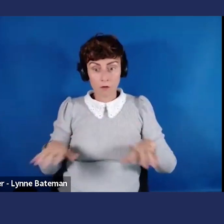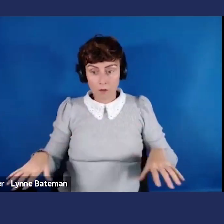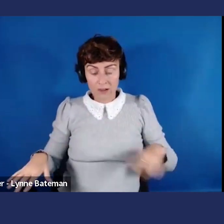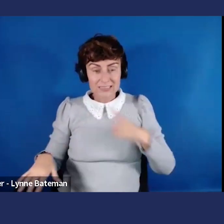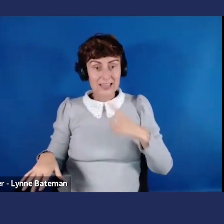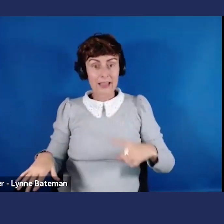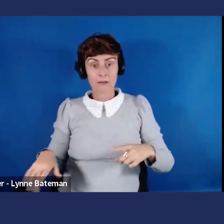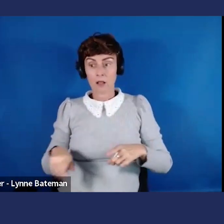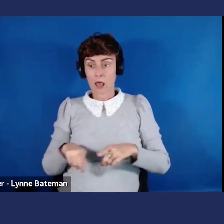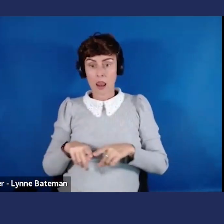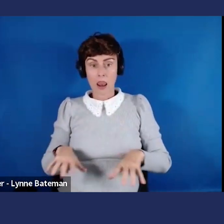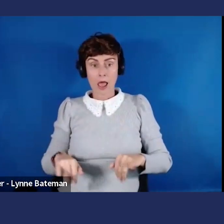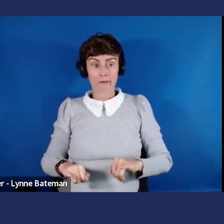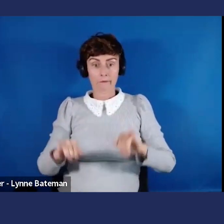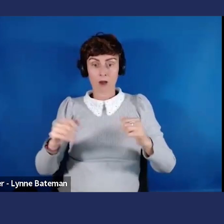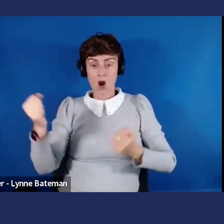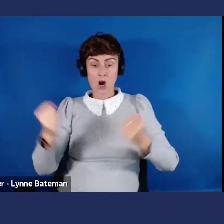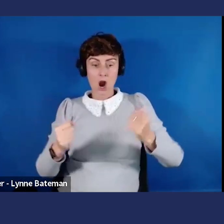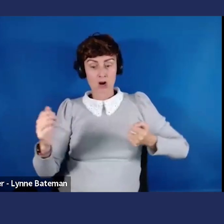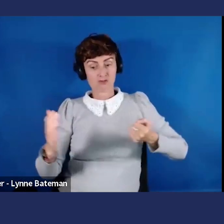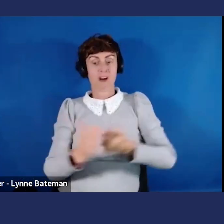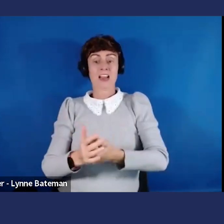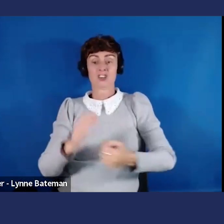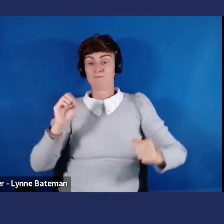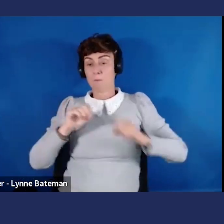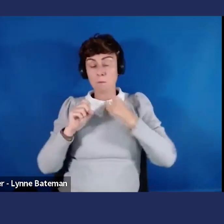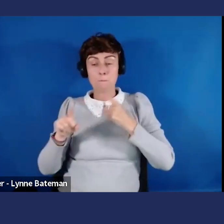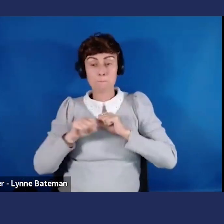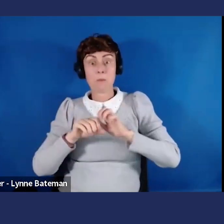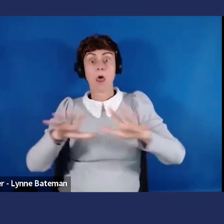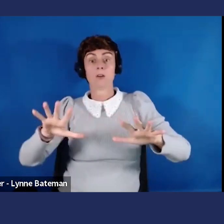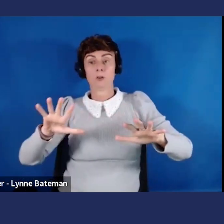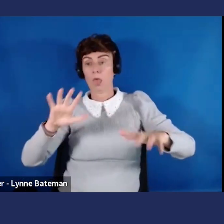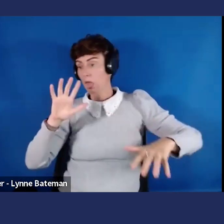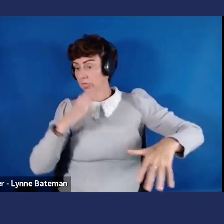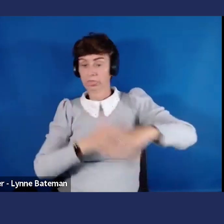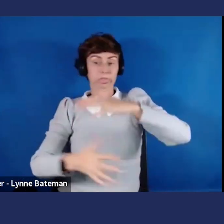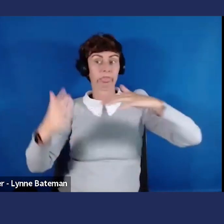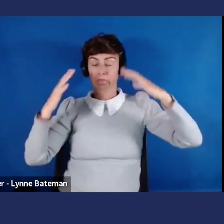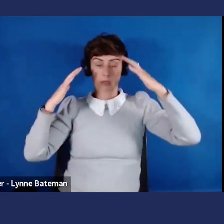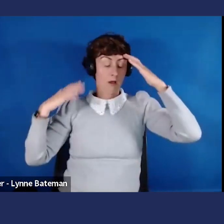as a scene from a car crash or car accident. Thoughts of blood